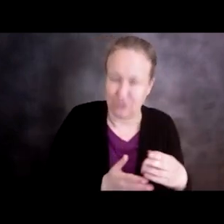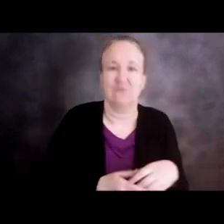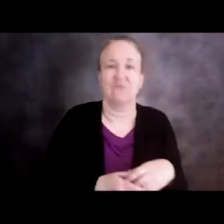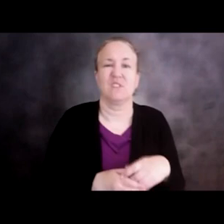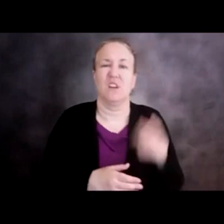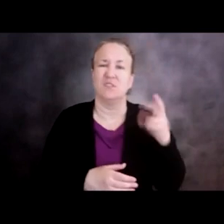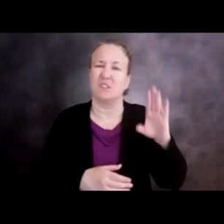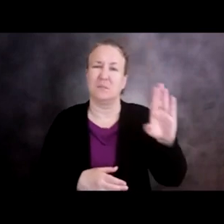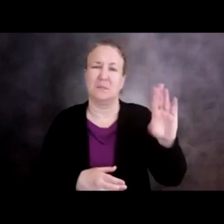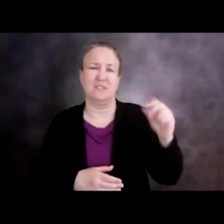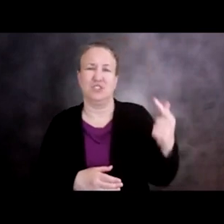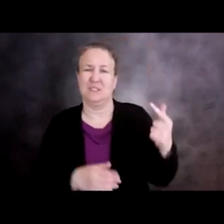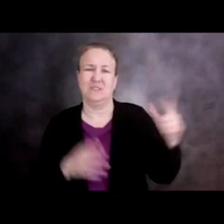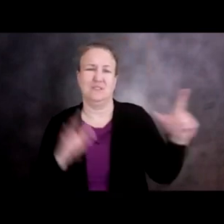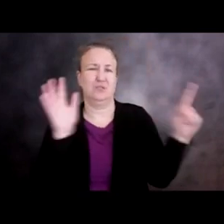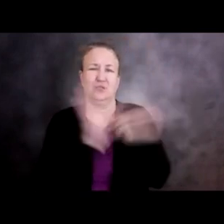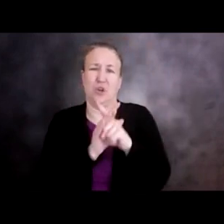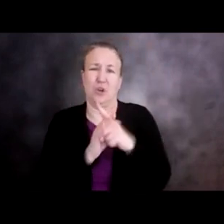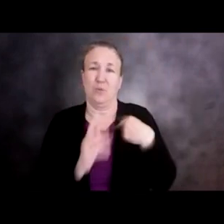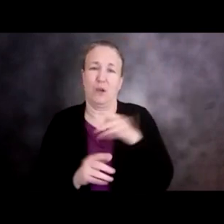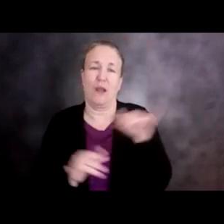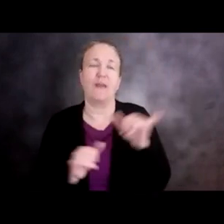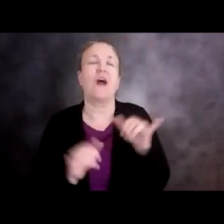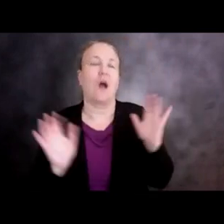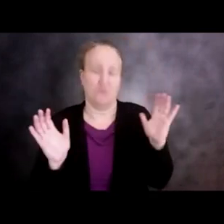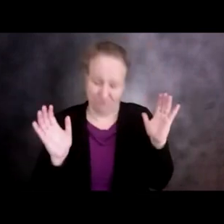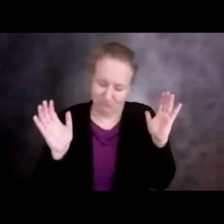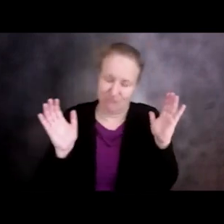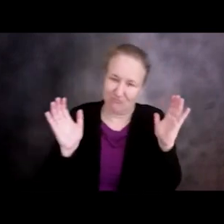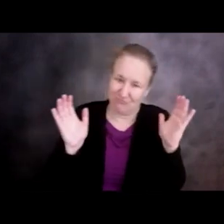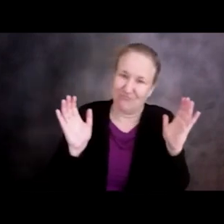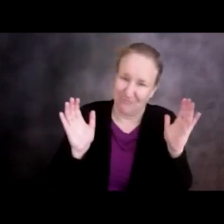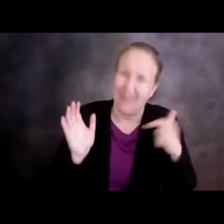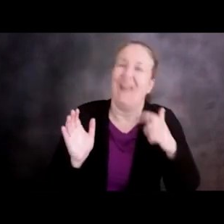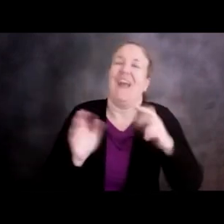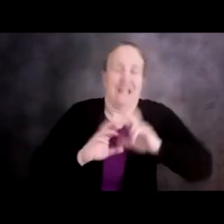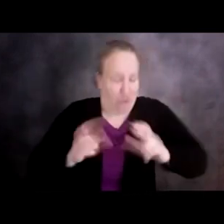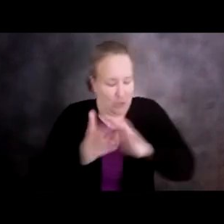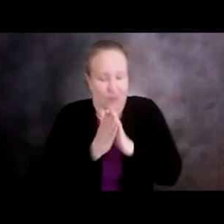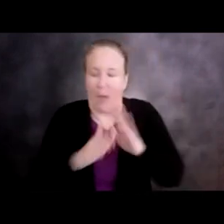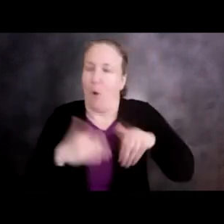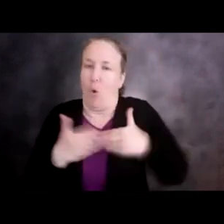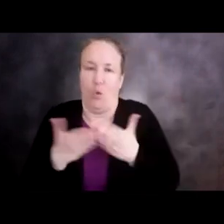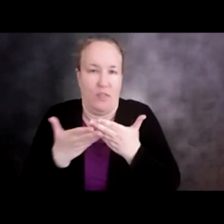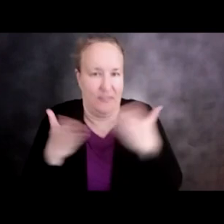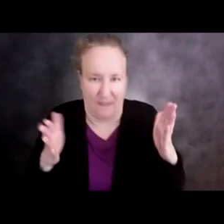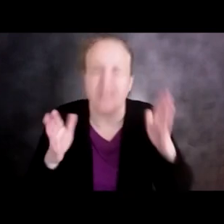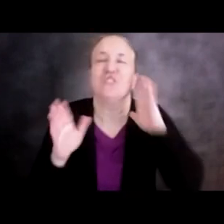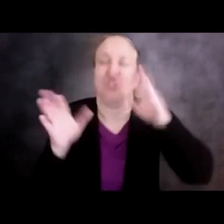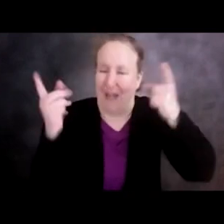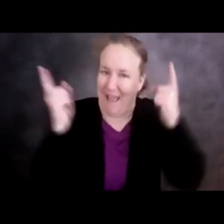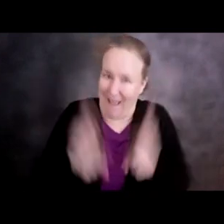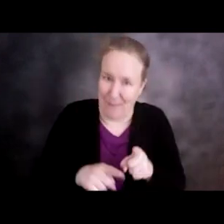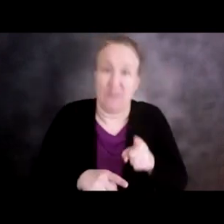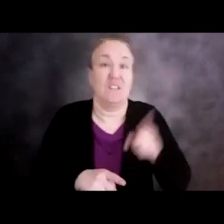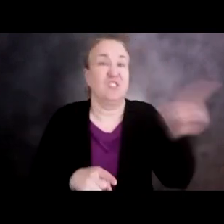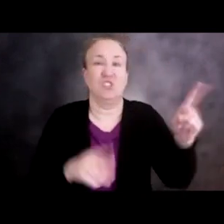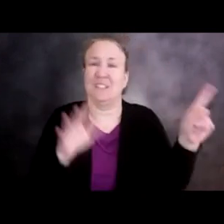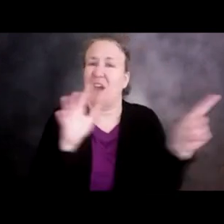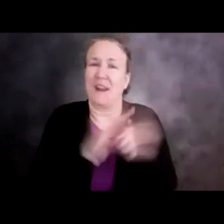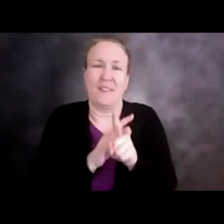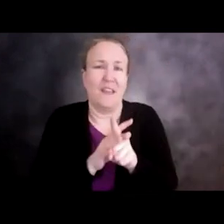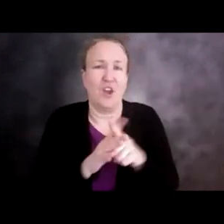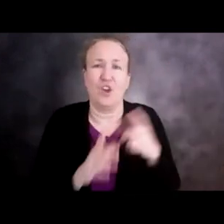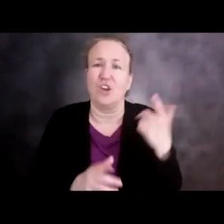BDG walked in the studio, and we were like, oh, it's about to be a whole thing. It's about to happen. And she got in there.